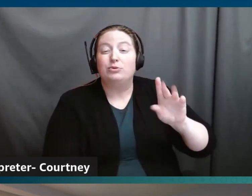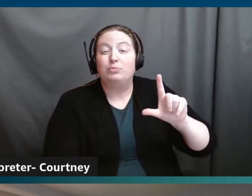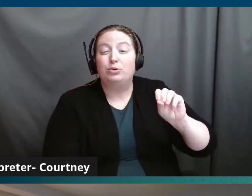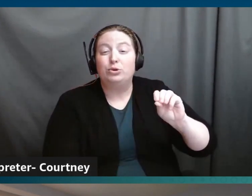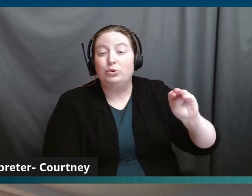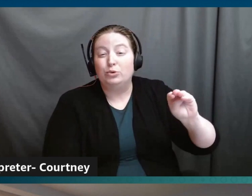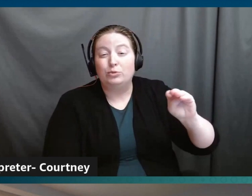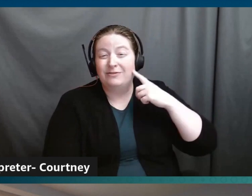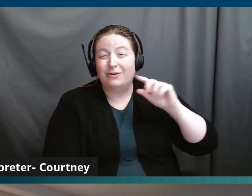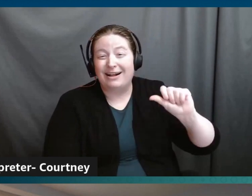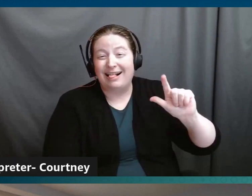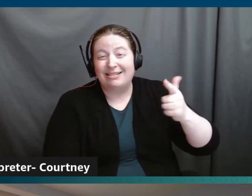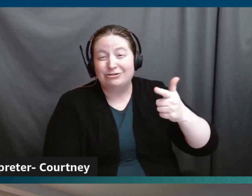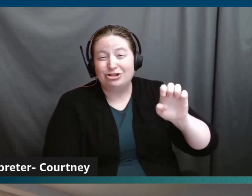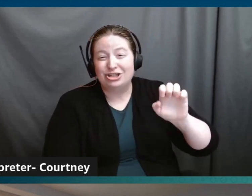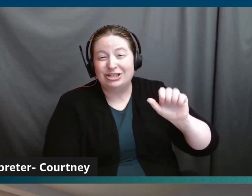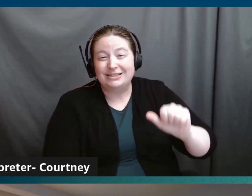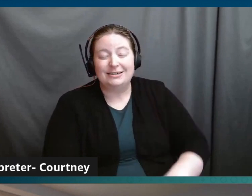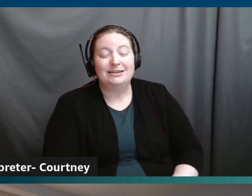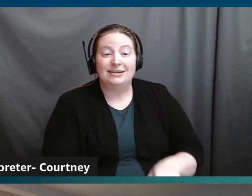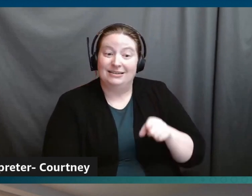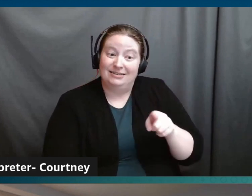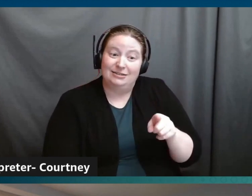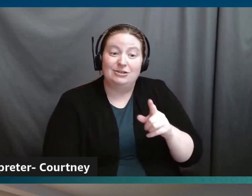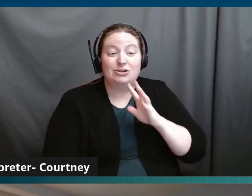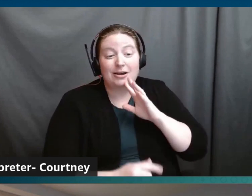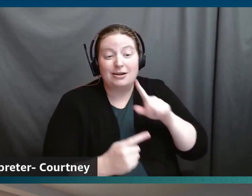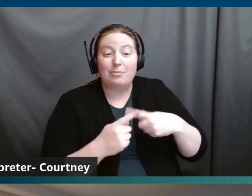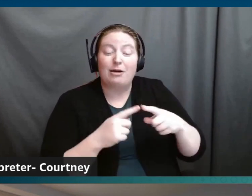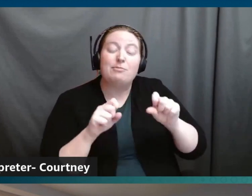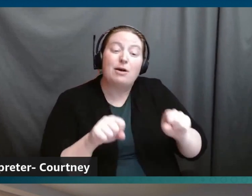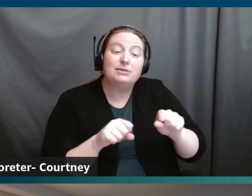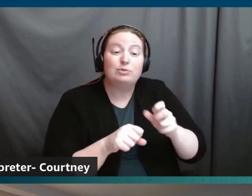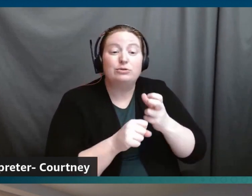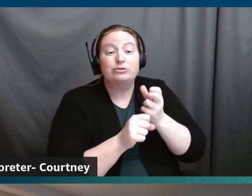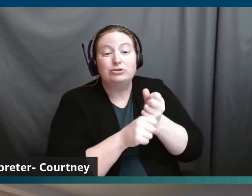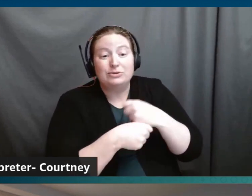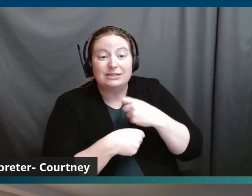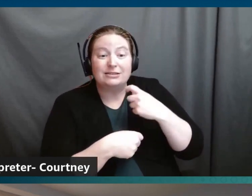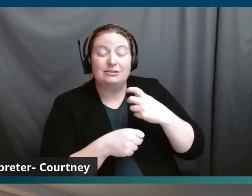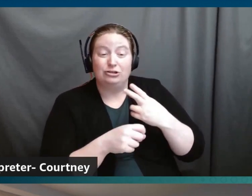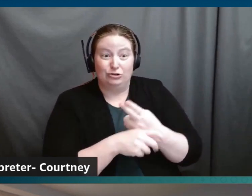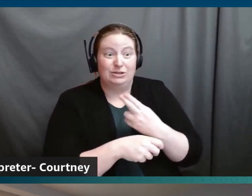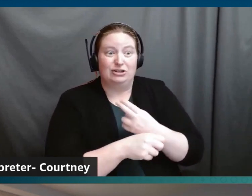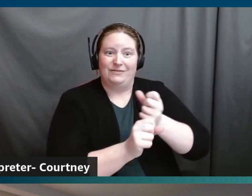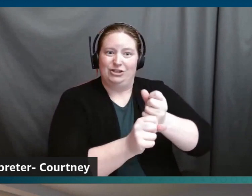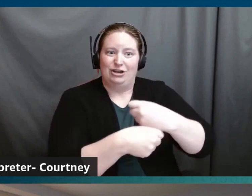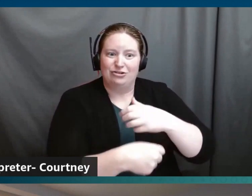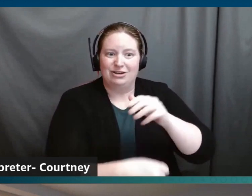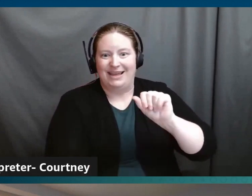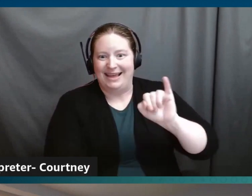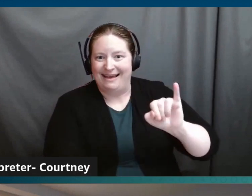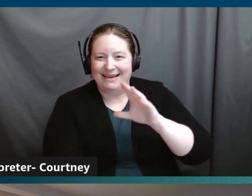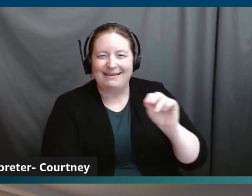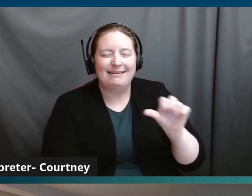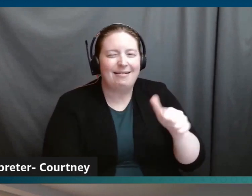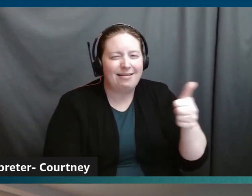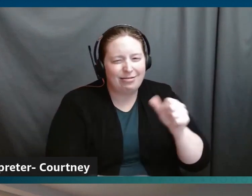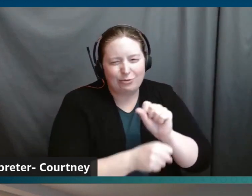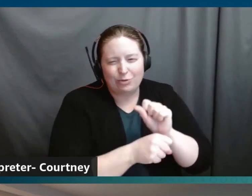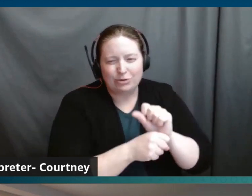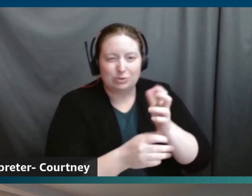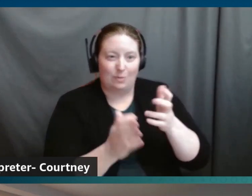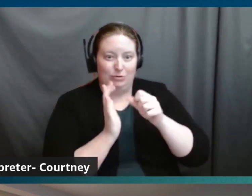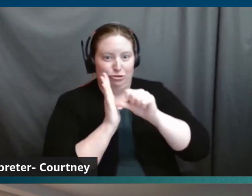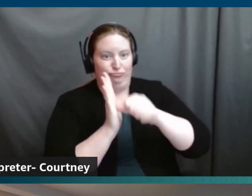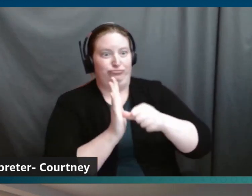this instance, you know, you're talking about the possible usage of generative AI and ML for other work here. So I just wanted to kind of highlight